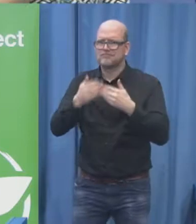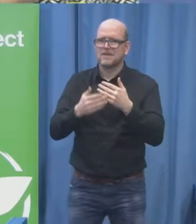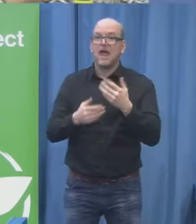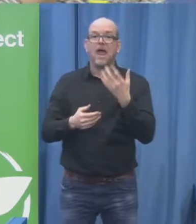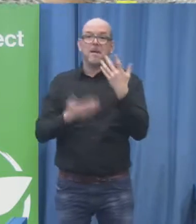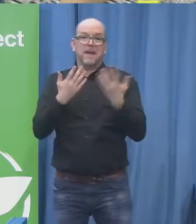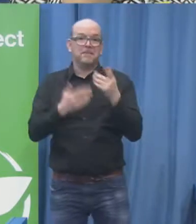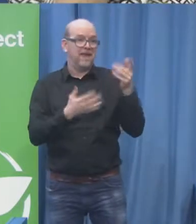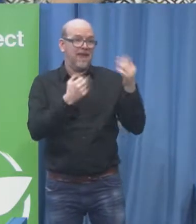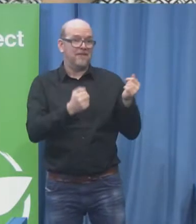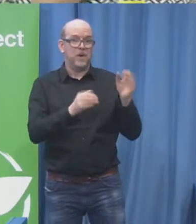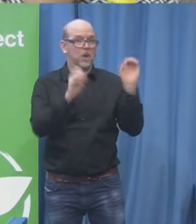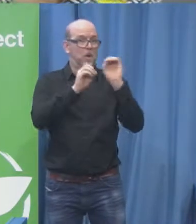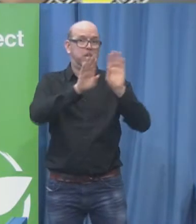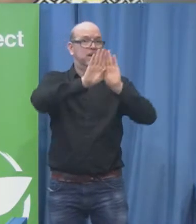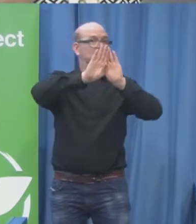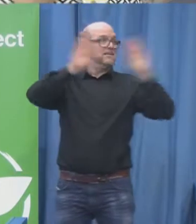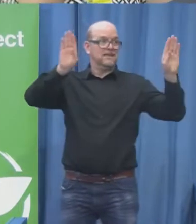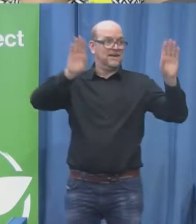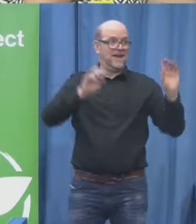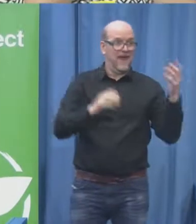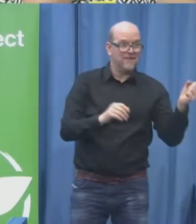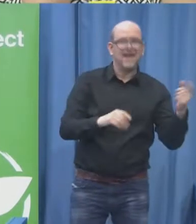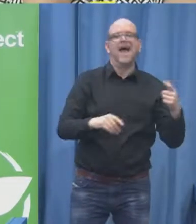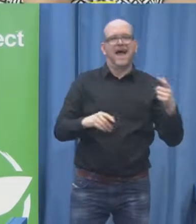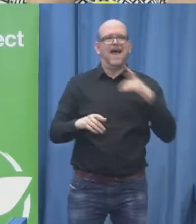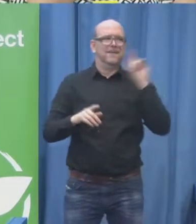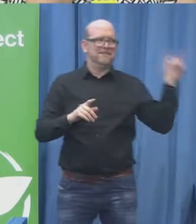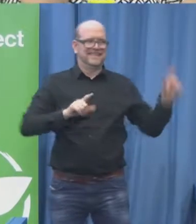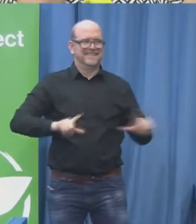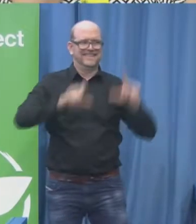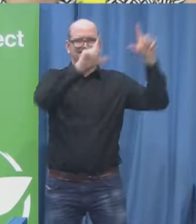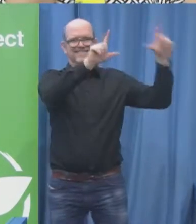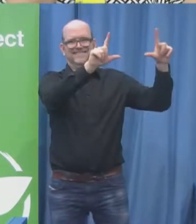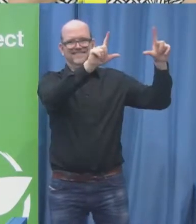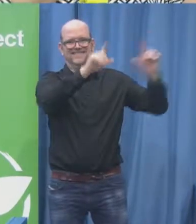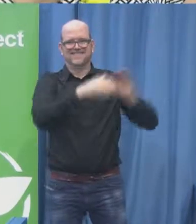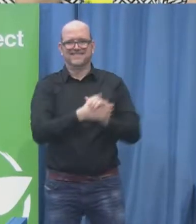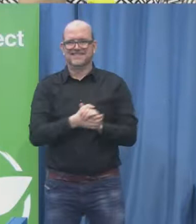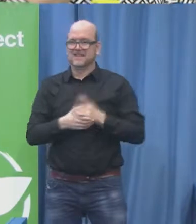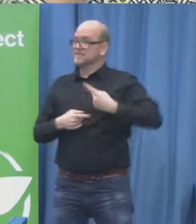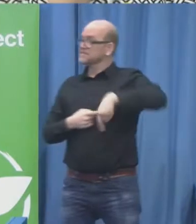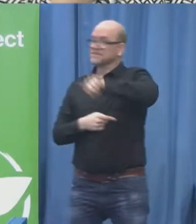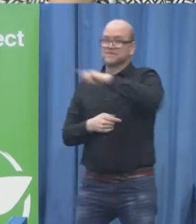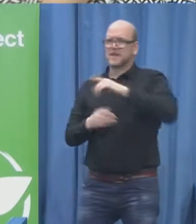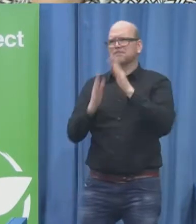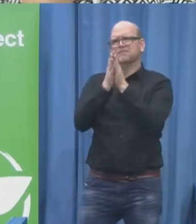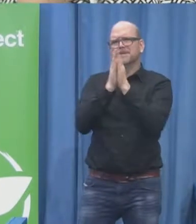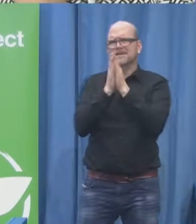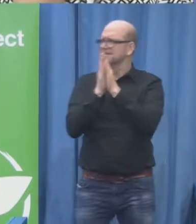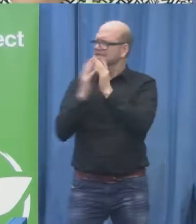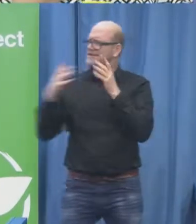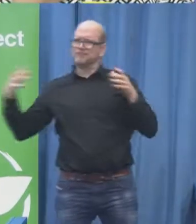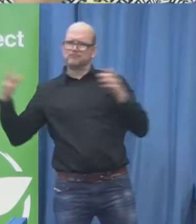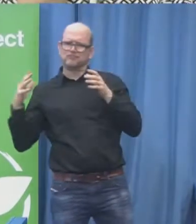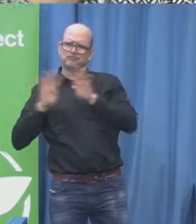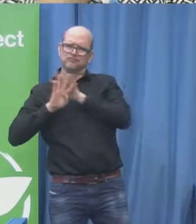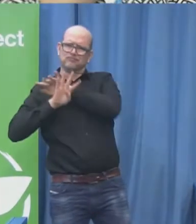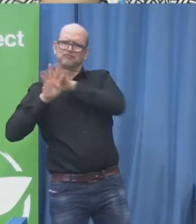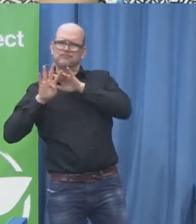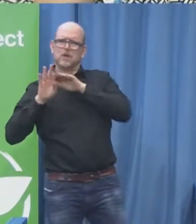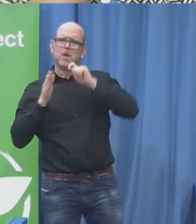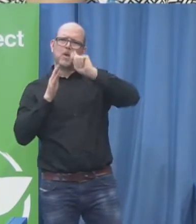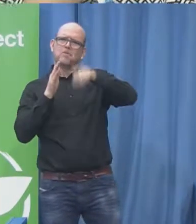of the Zero Project, because, of course, the Zero Project wouldn't be as successful as it is with the team and the